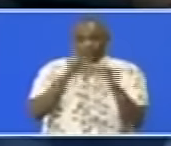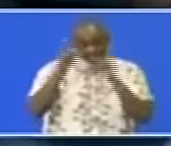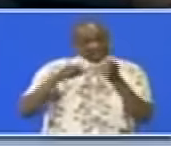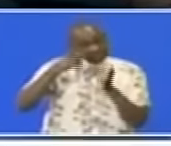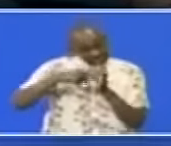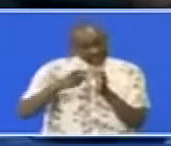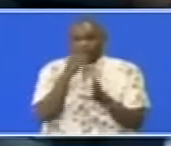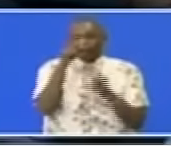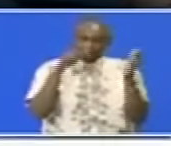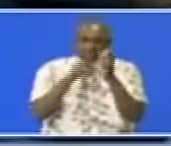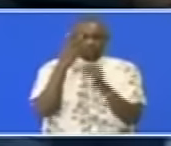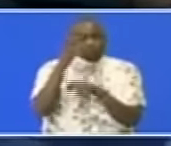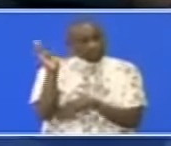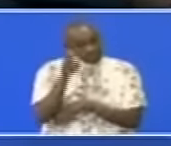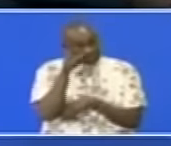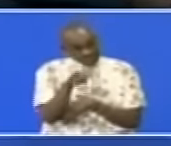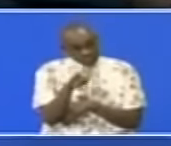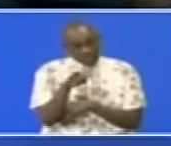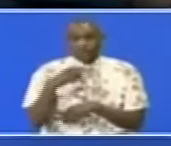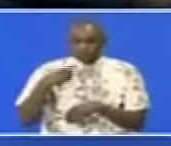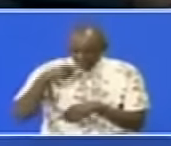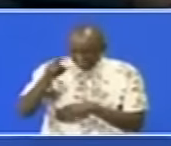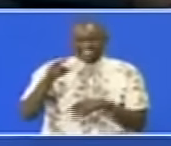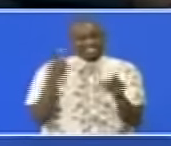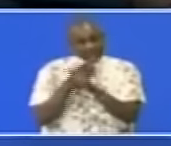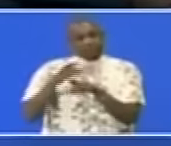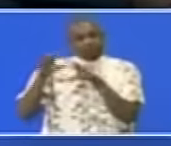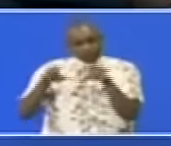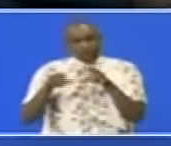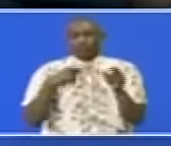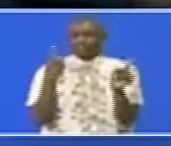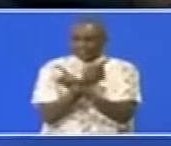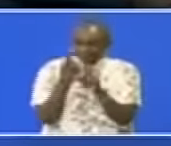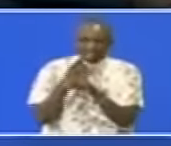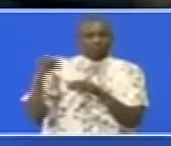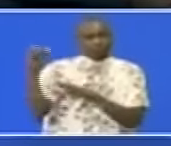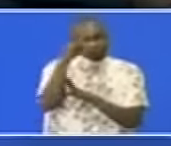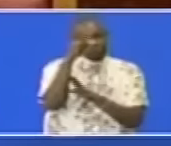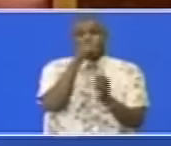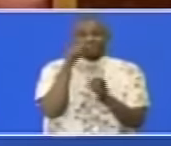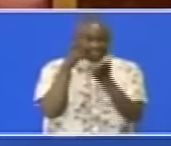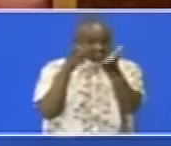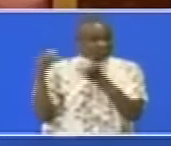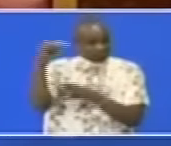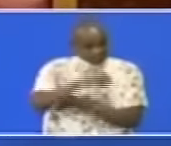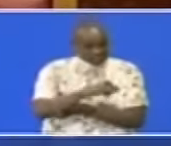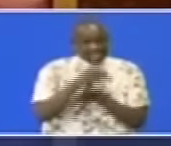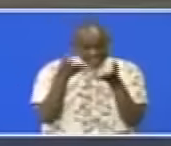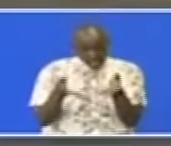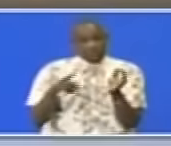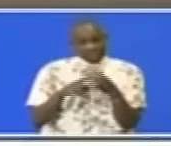1.2 billion shillings worth of incentives for charter flights which have resumed their previous